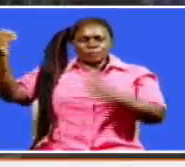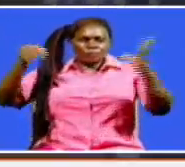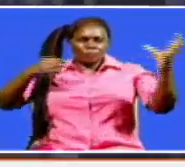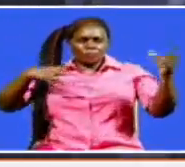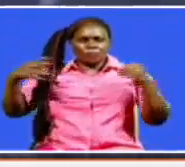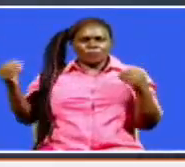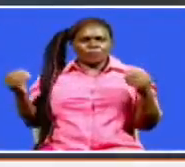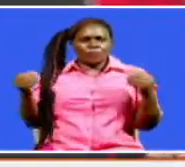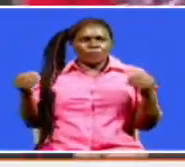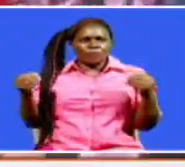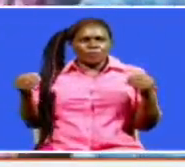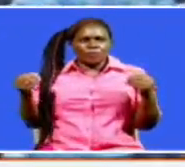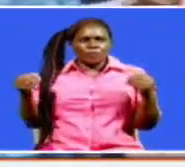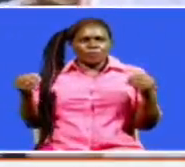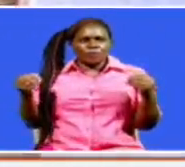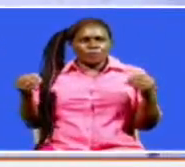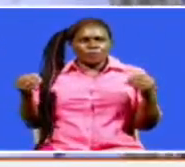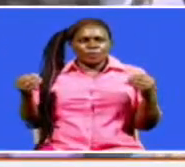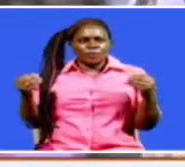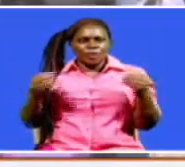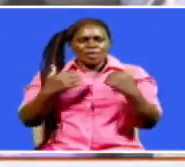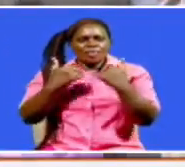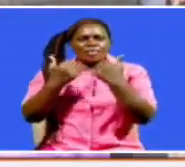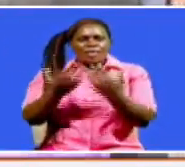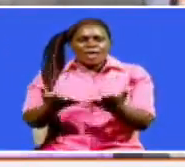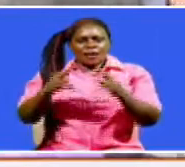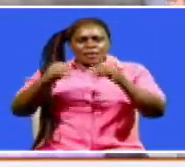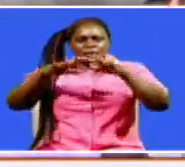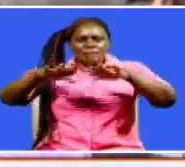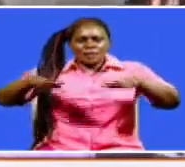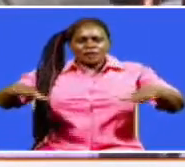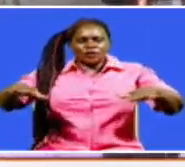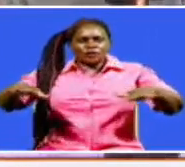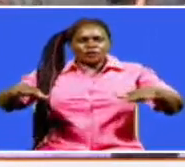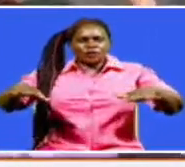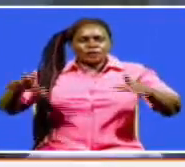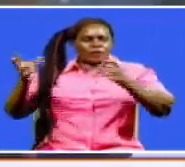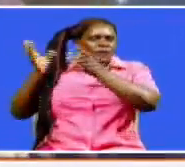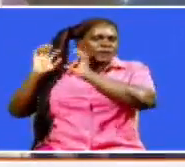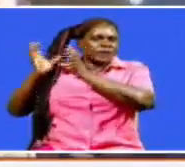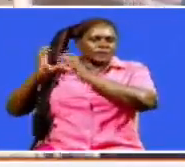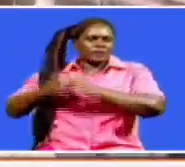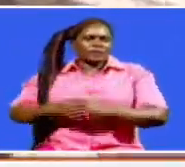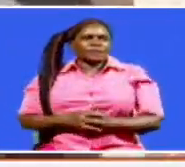for conservation activities at Nyali Beach and Kuruwitu in Kilifi.